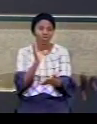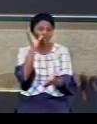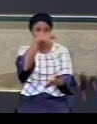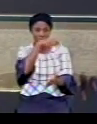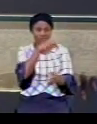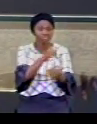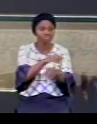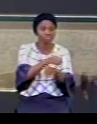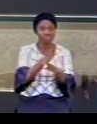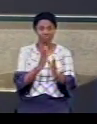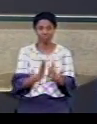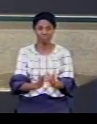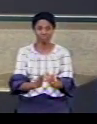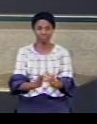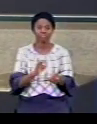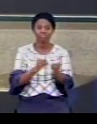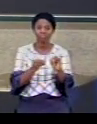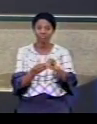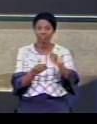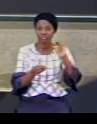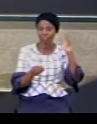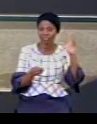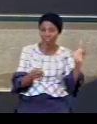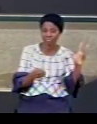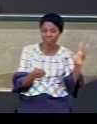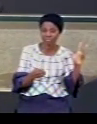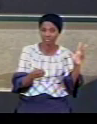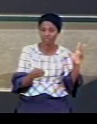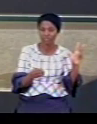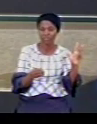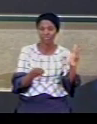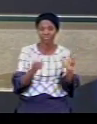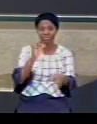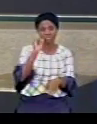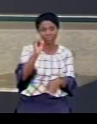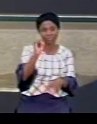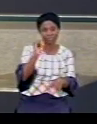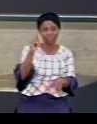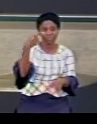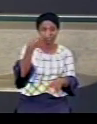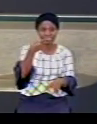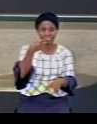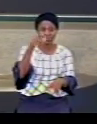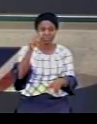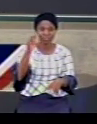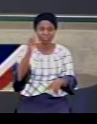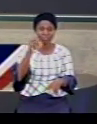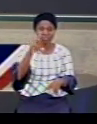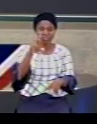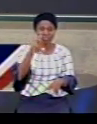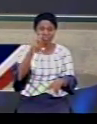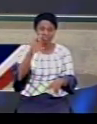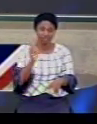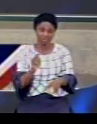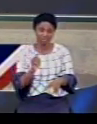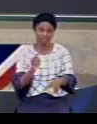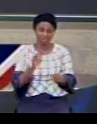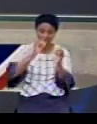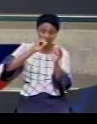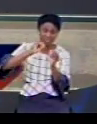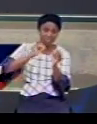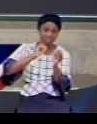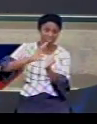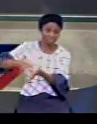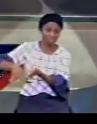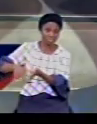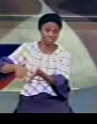suggestions. Number three, ignore all symptoms. Let's say you are sick, you